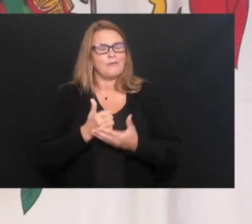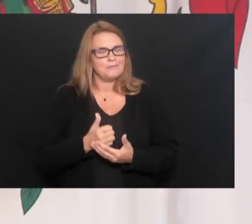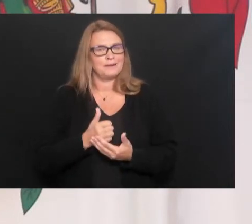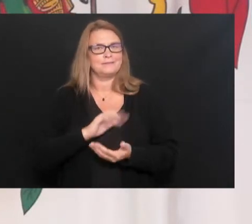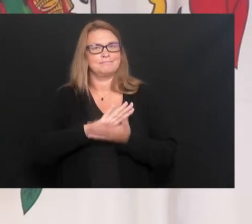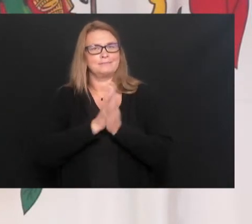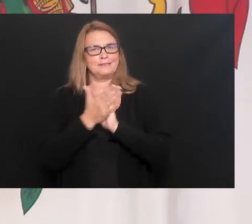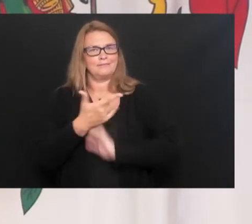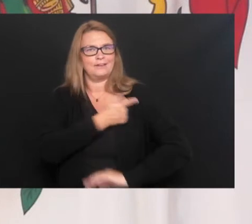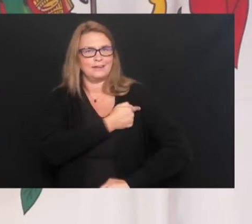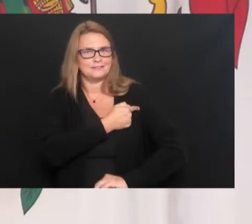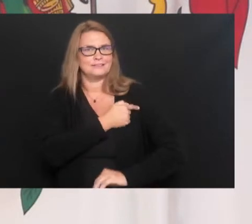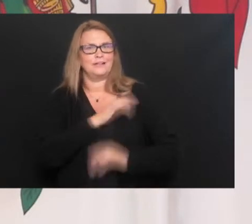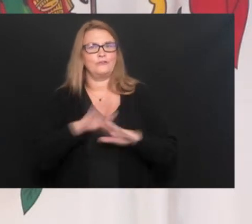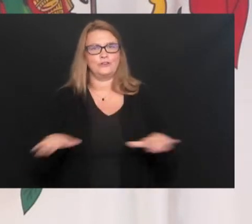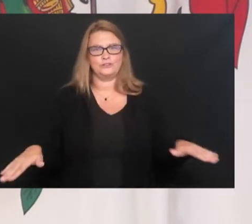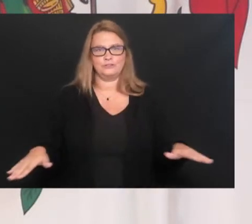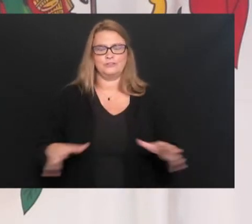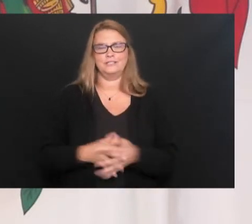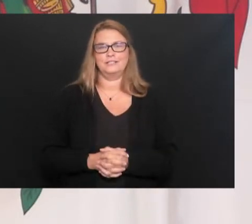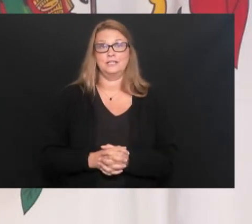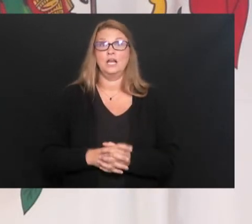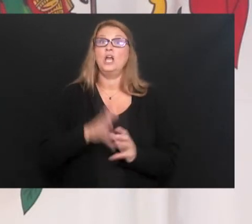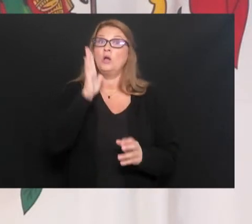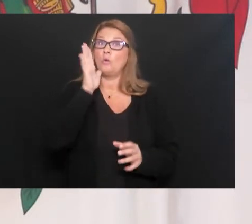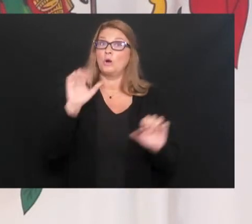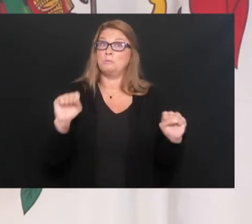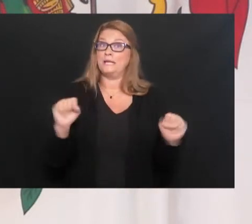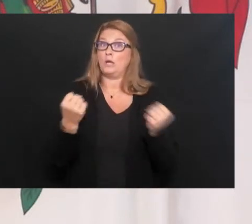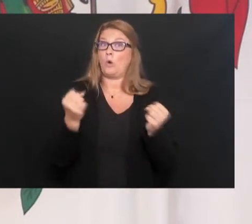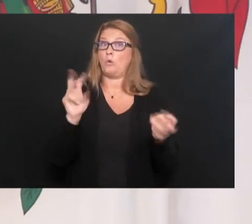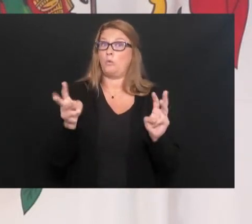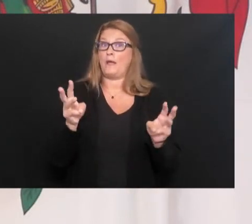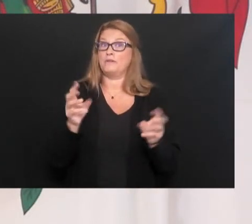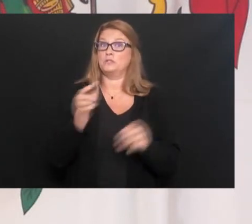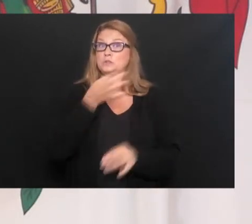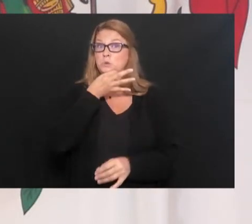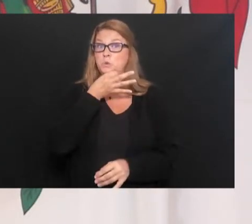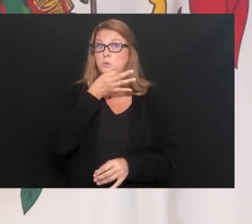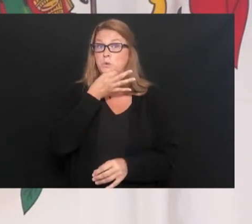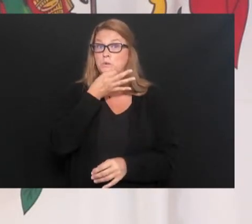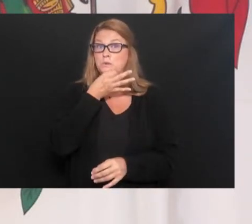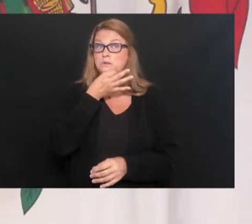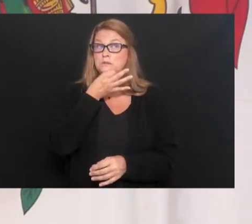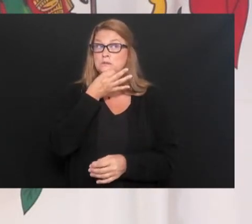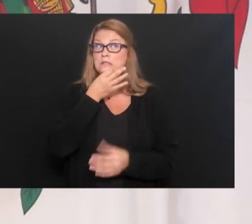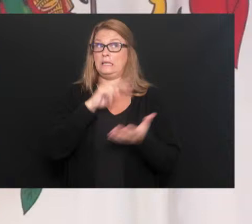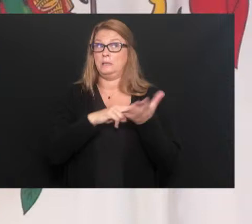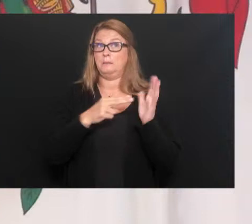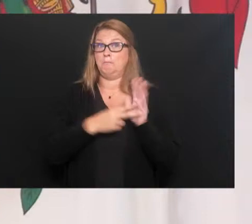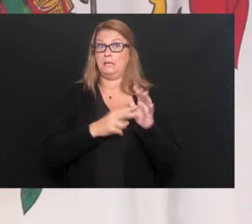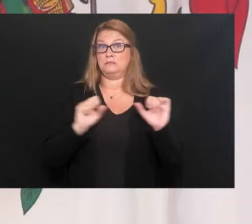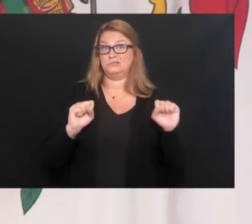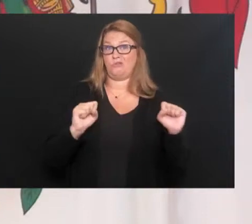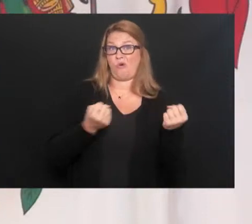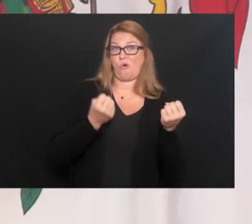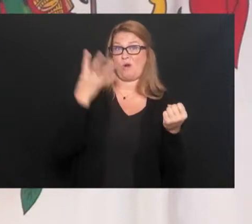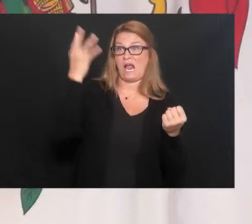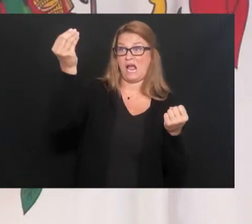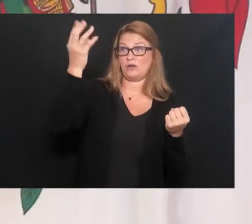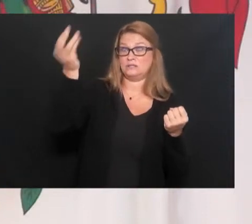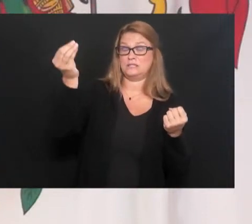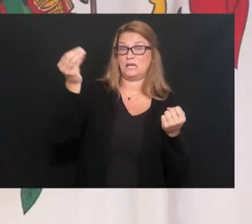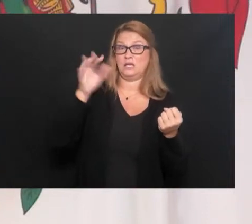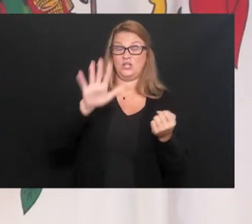vaccinated. It's going to get cold. And when it gets cold, if your kid's not vaccinated, there's